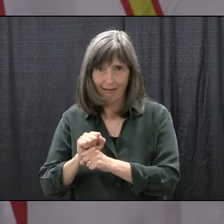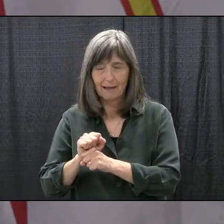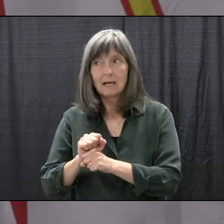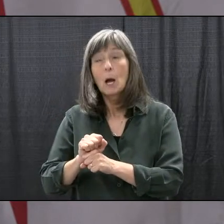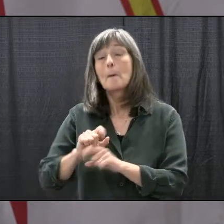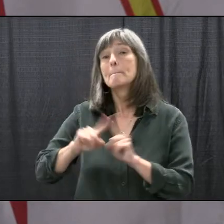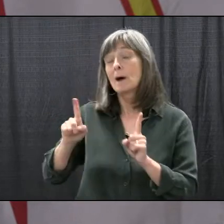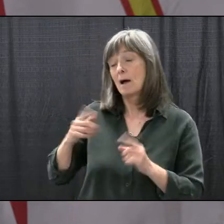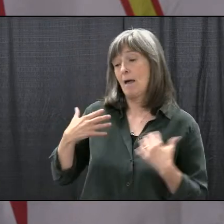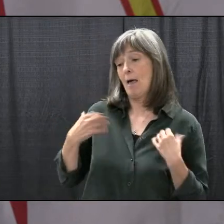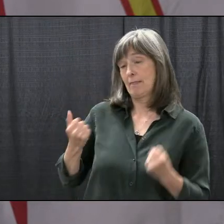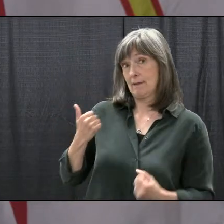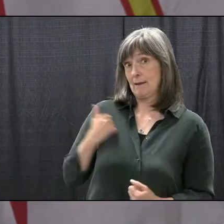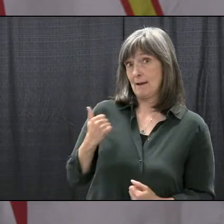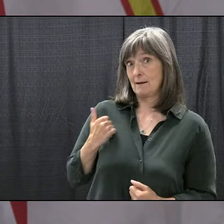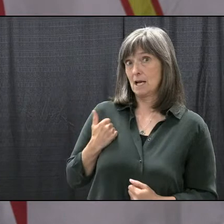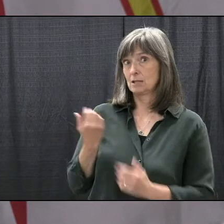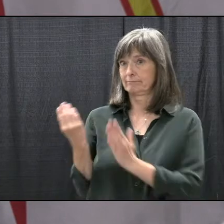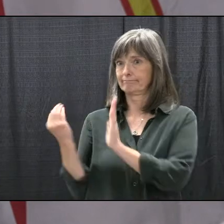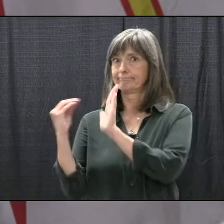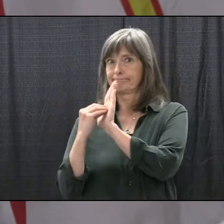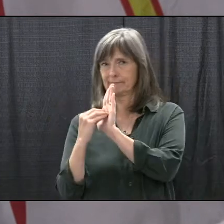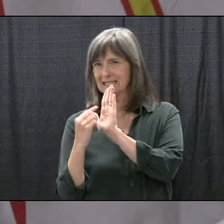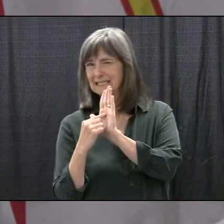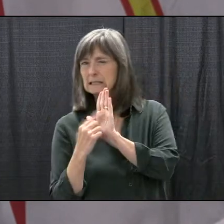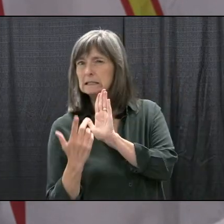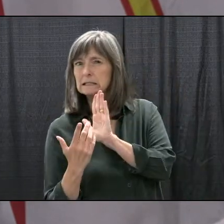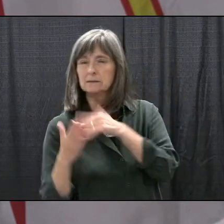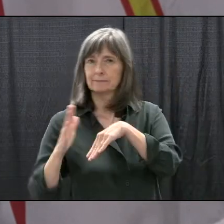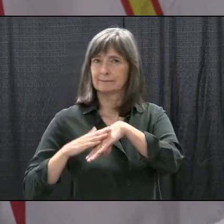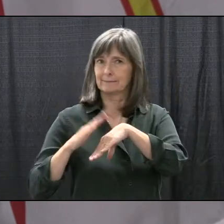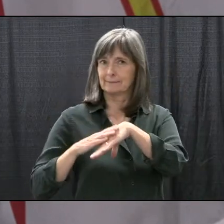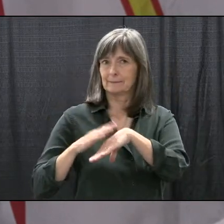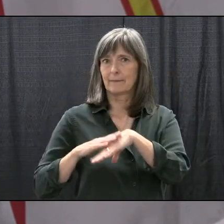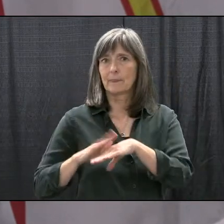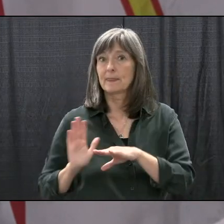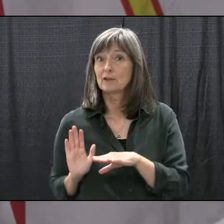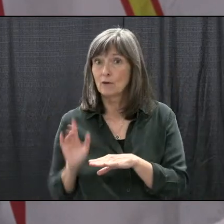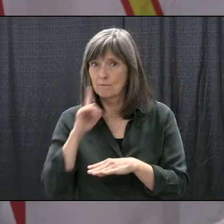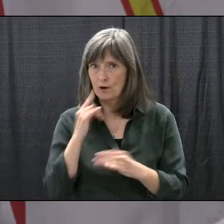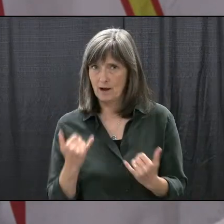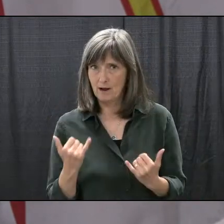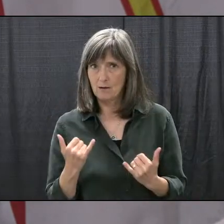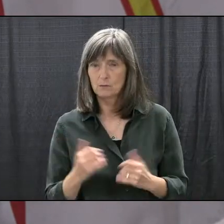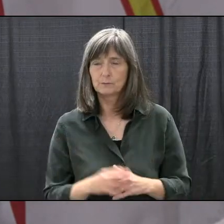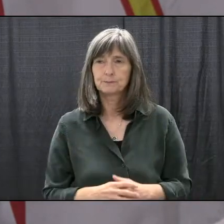updated the monograph to reflect that for people to watch out for.